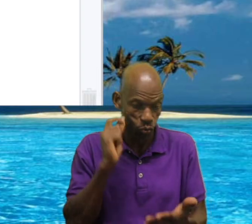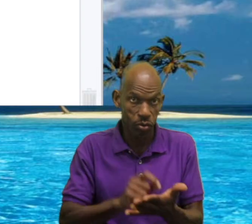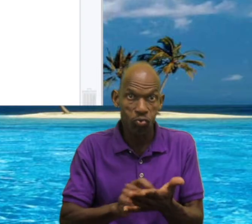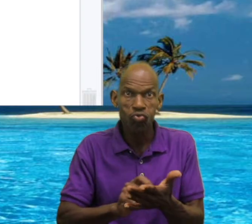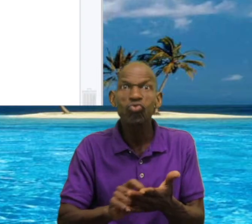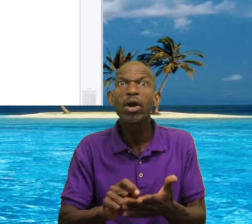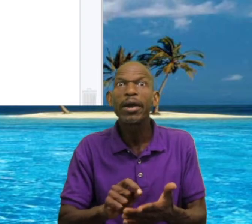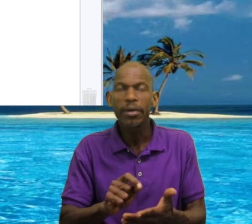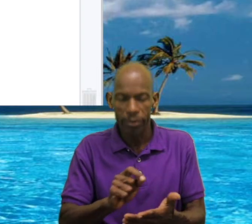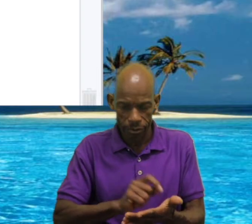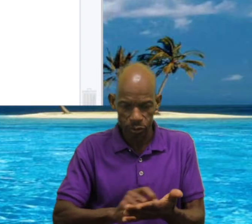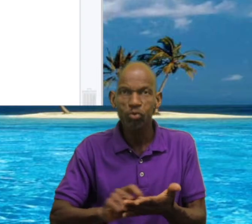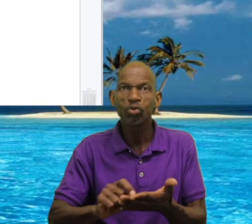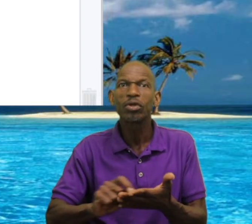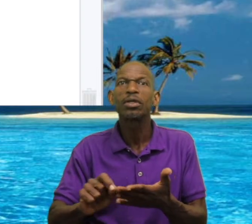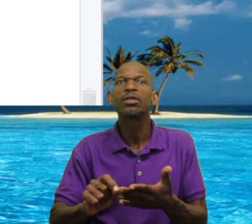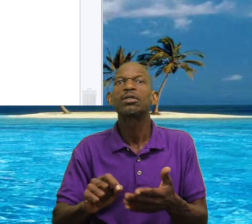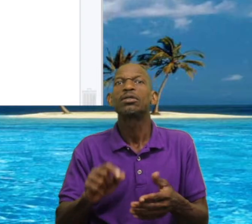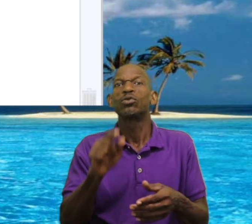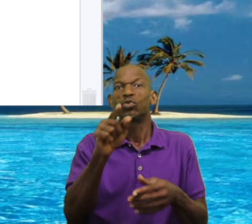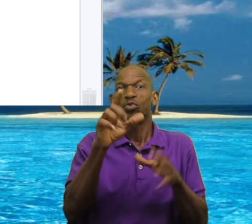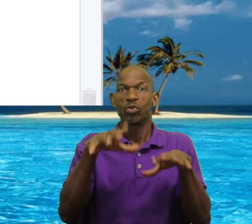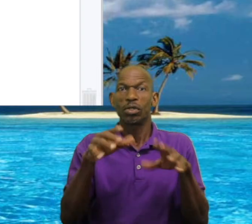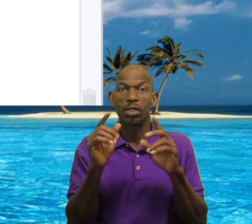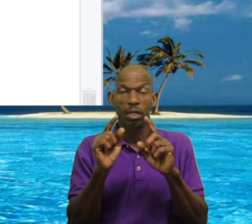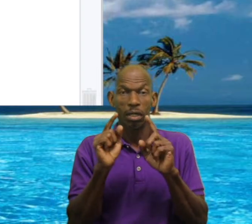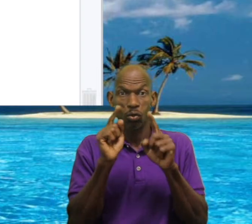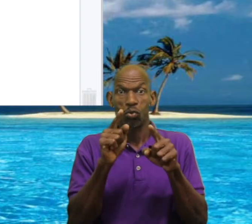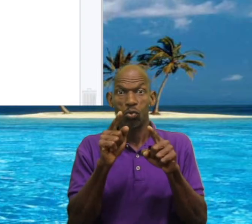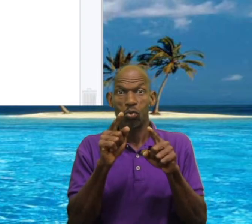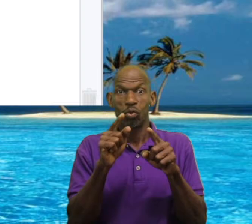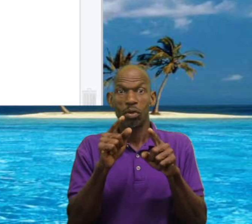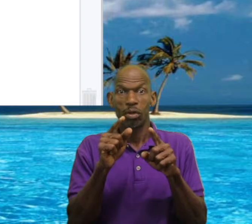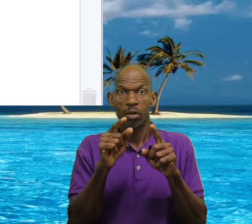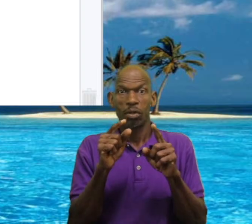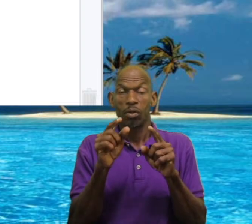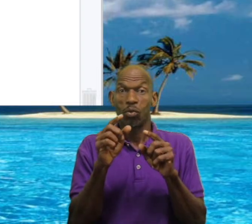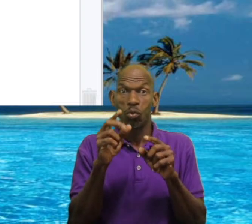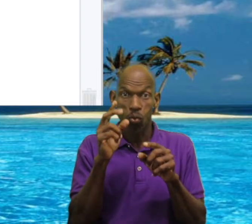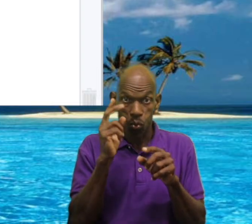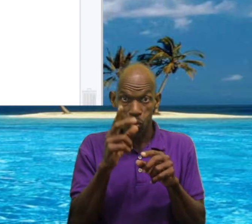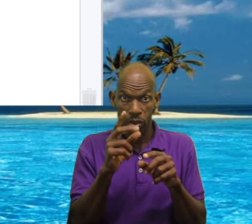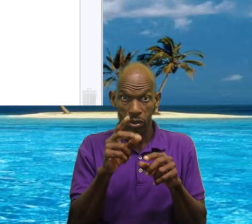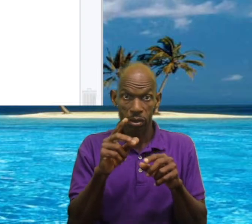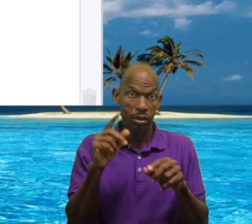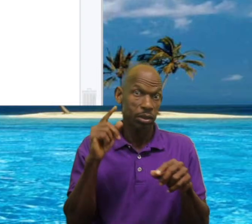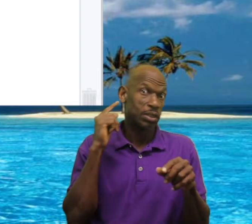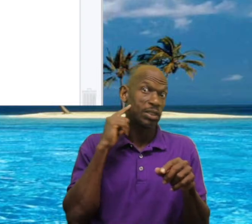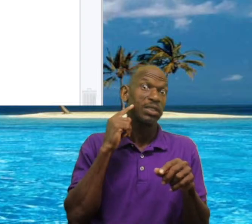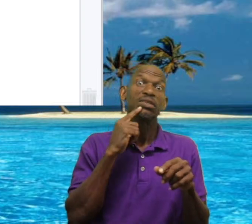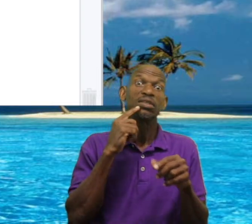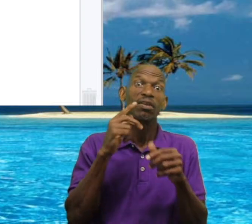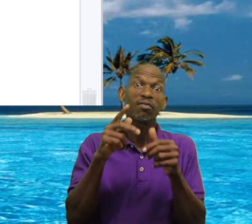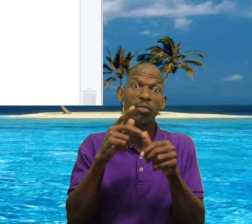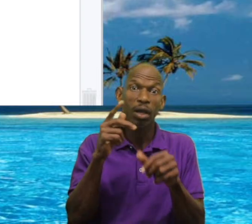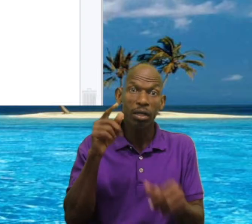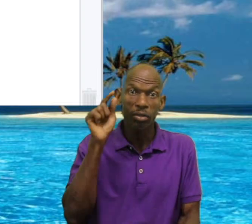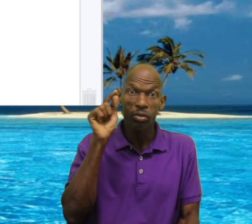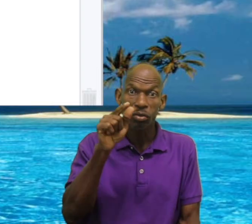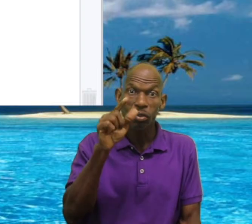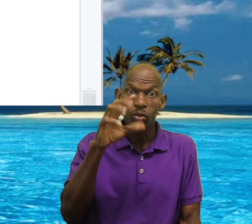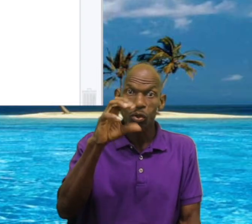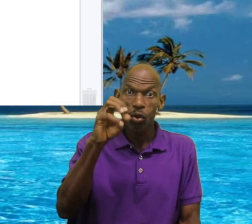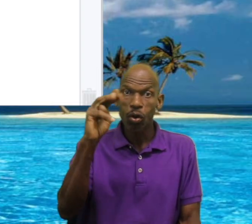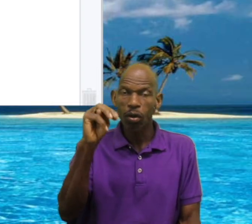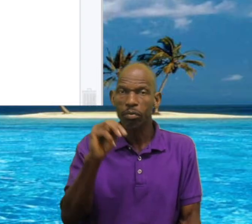www.deafpioneers.com. So you could go on our website to get all our videos on our classes. As long as you are part of our